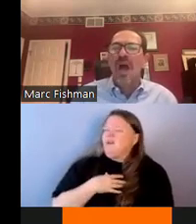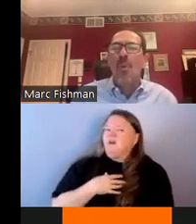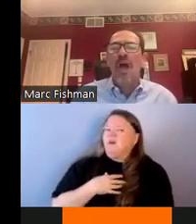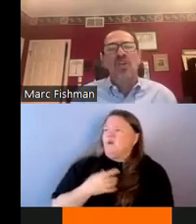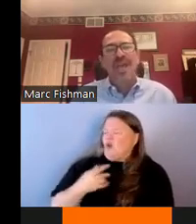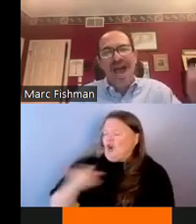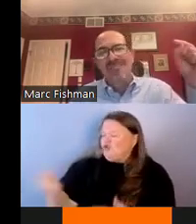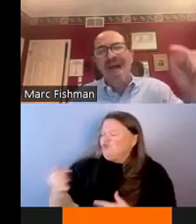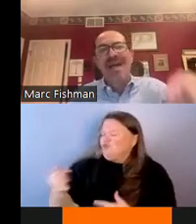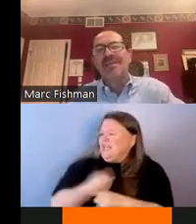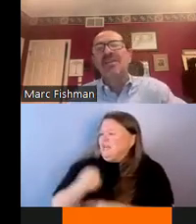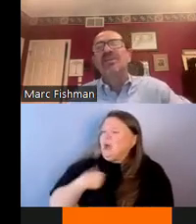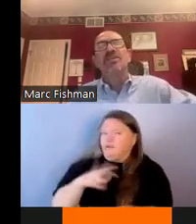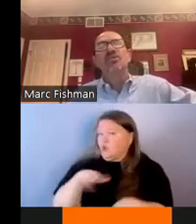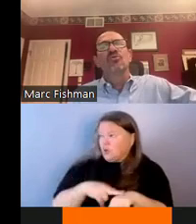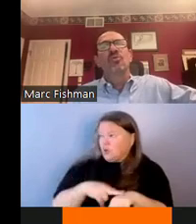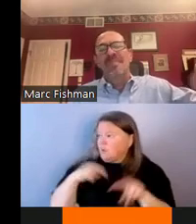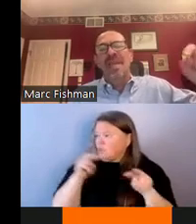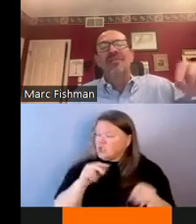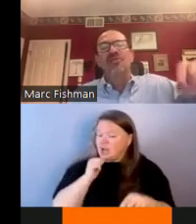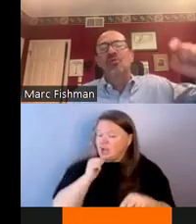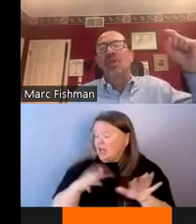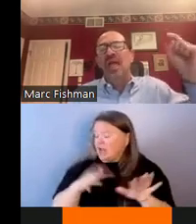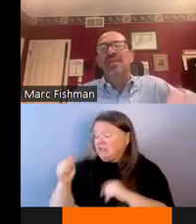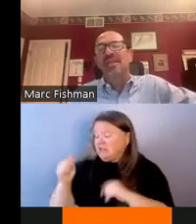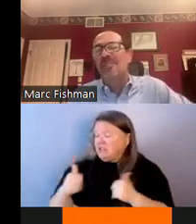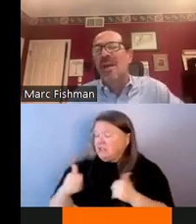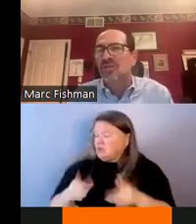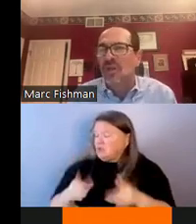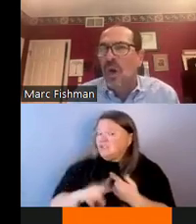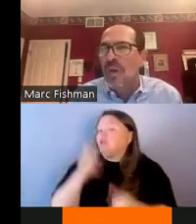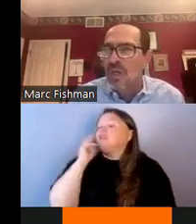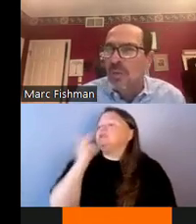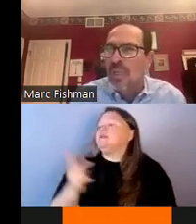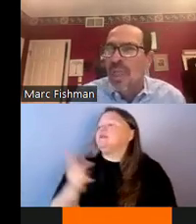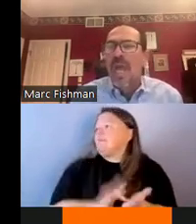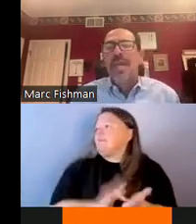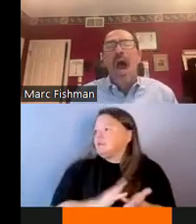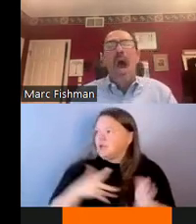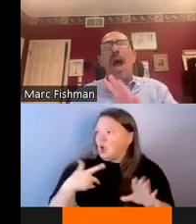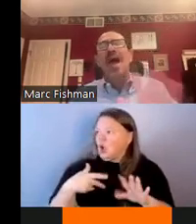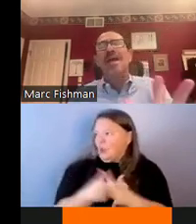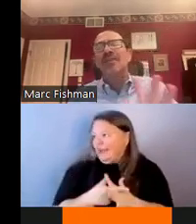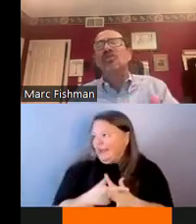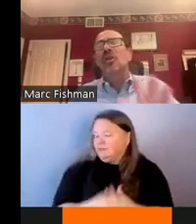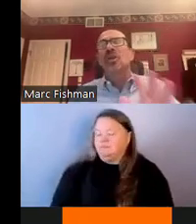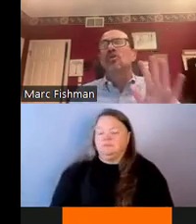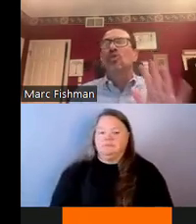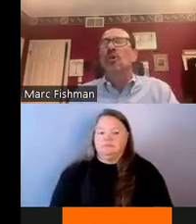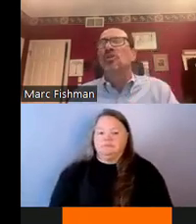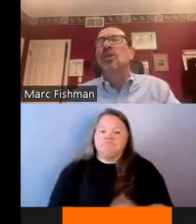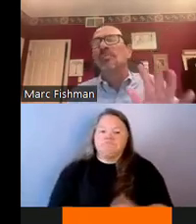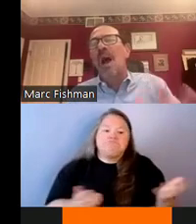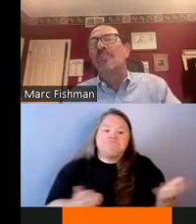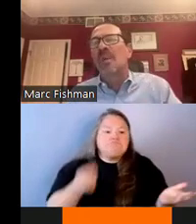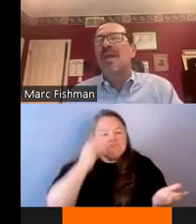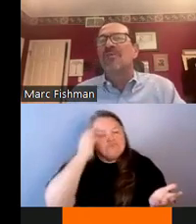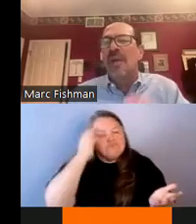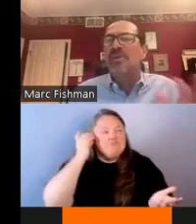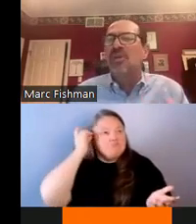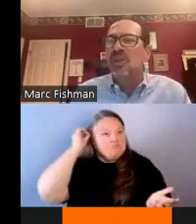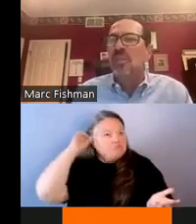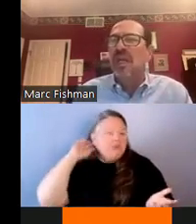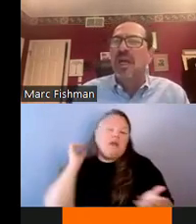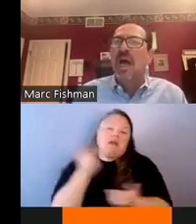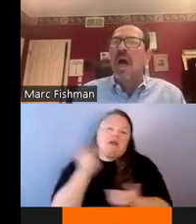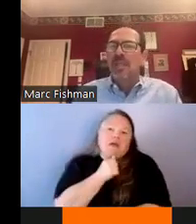Of course I'm watching, and I'm not leaving this room till I see that medicine go in you. Now, I'm not necessarily endorsing mom's